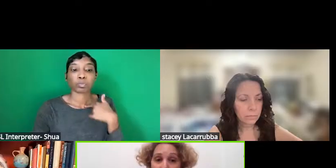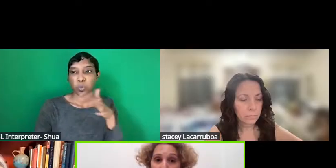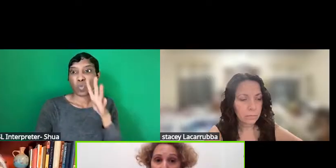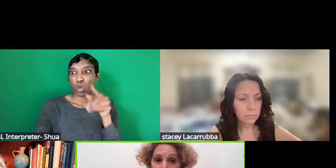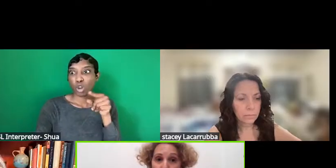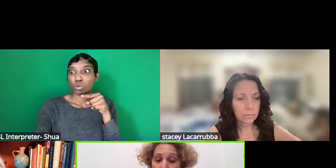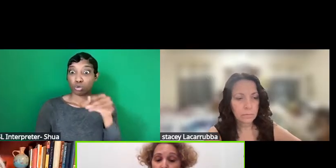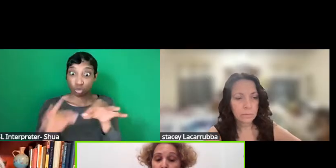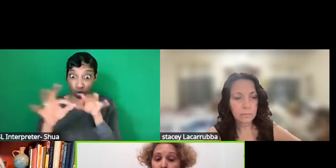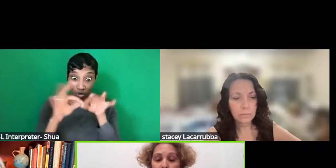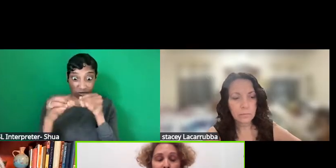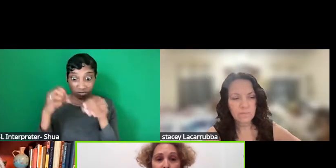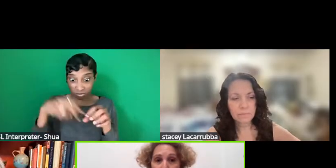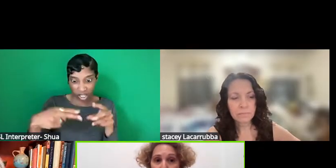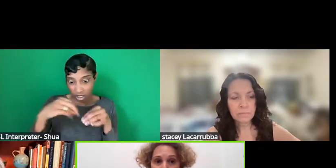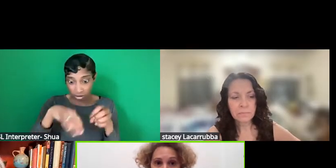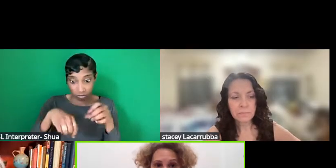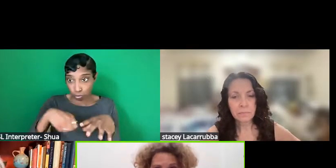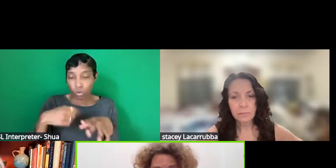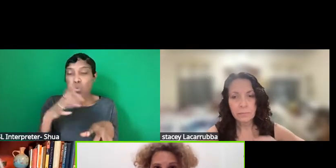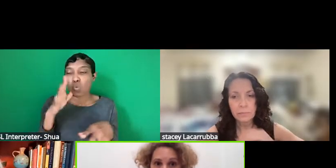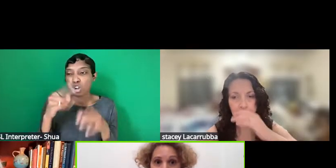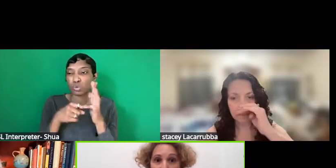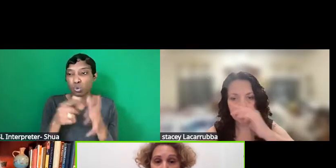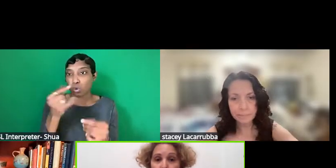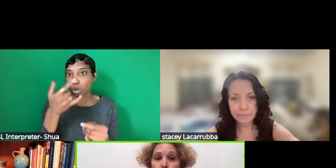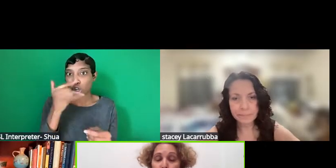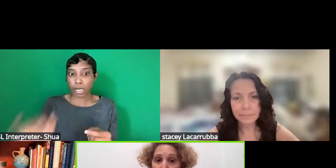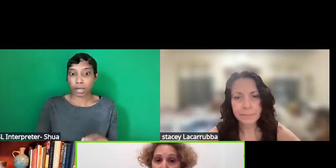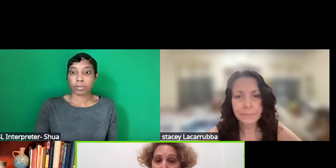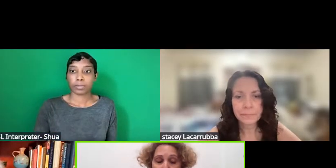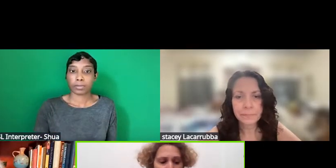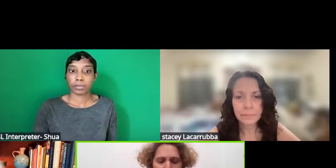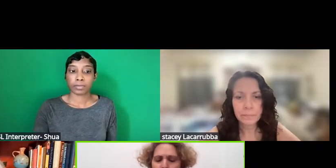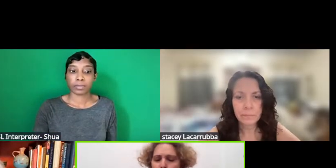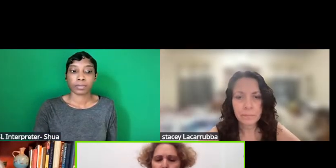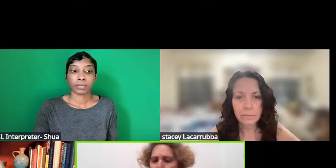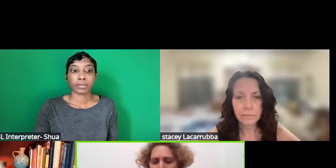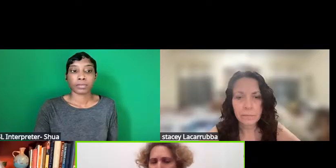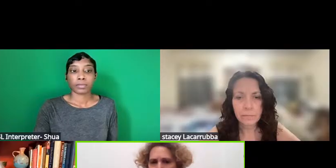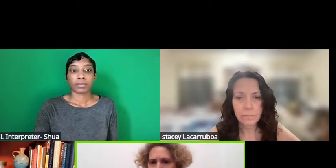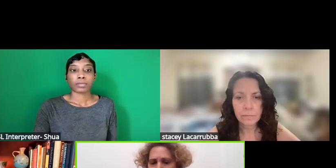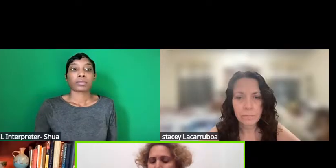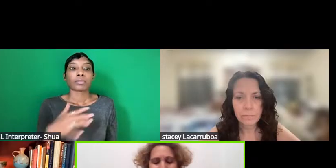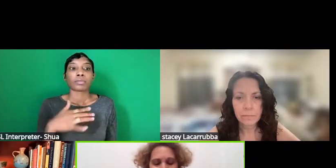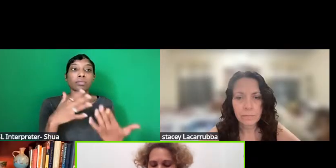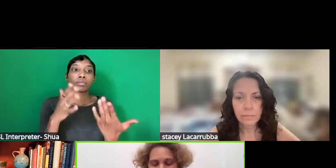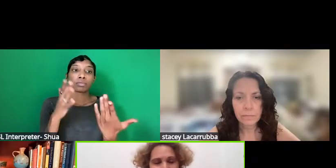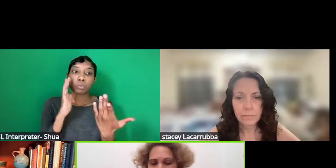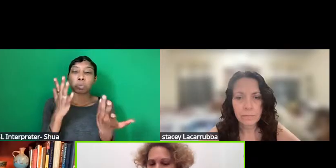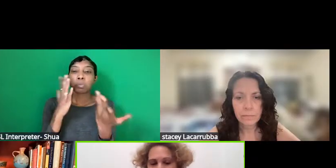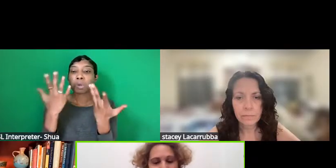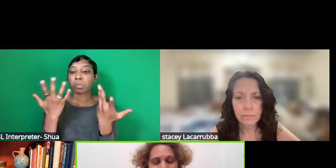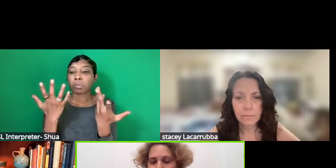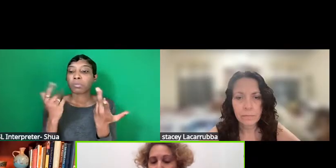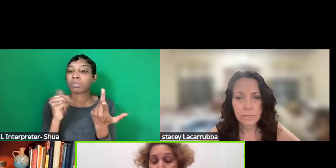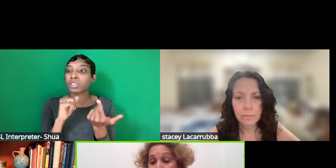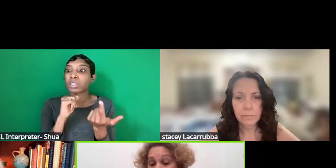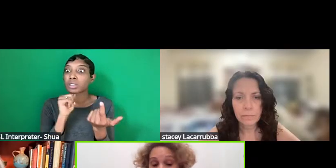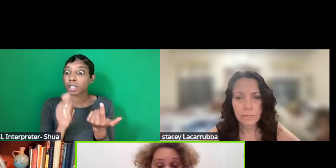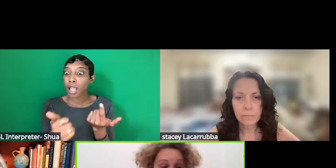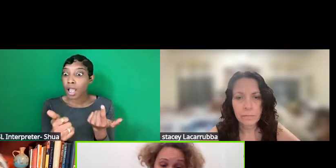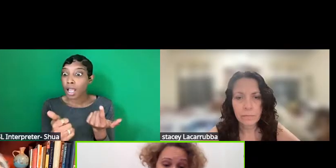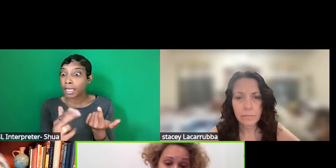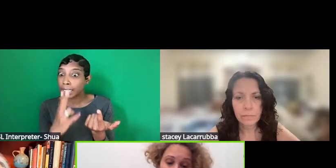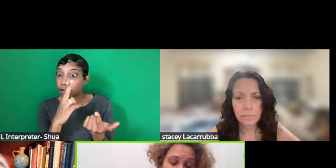for now, I just want you to just keep ripping or cutting your scrap paper. And you can do multiple pieces at a time. It's not neat. It doesn't, you